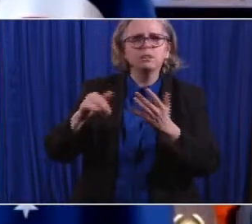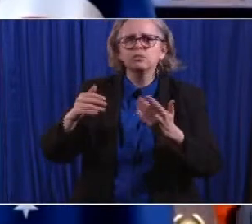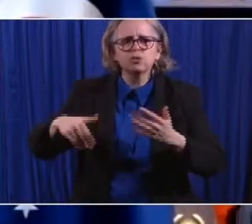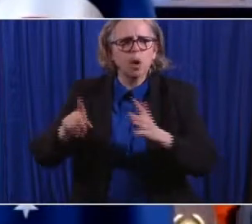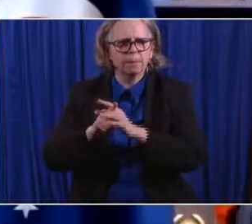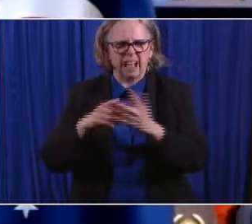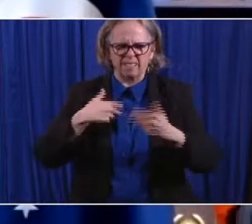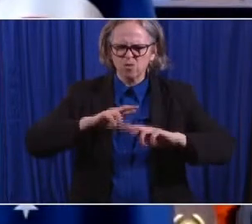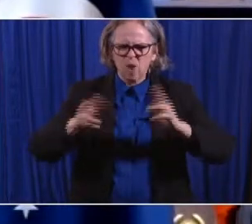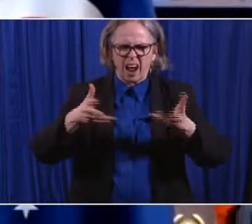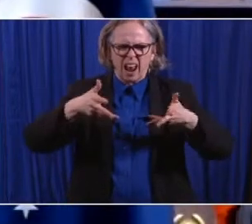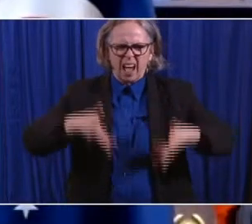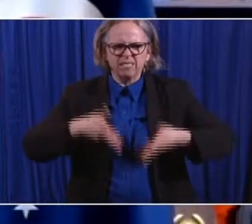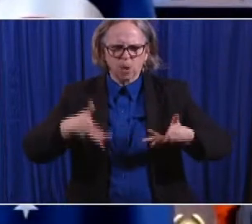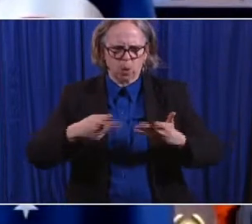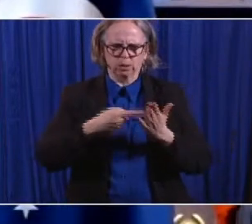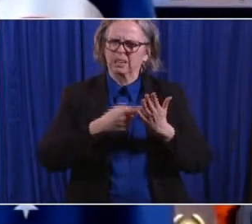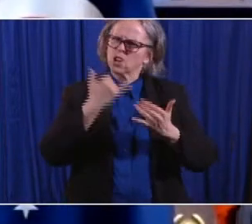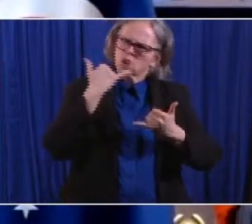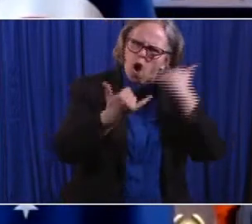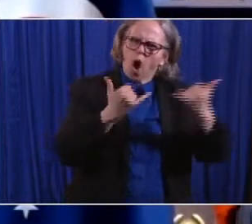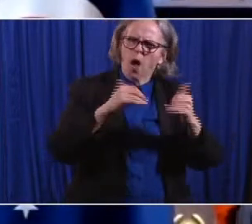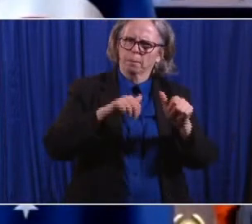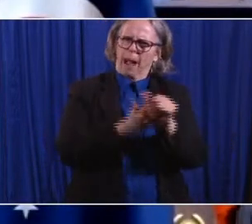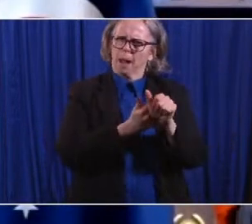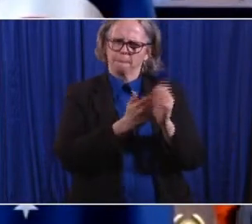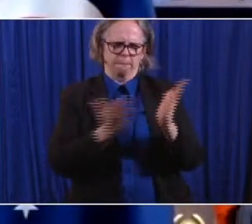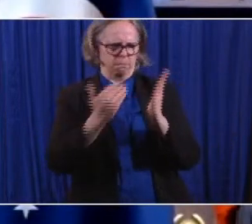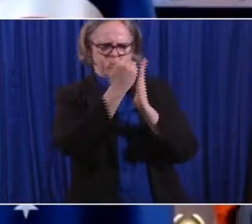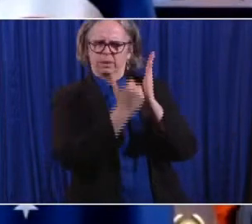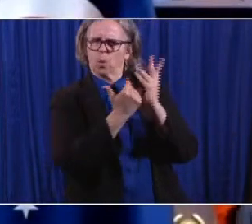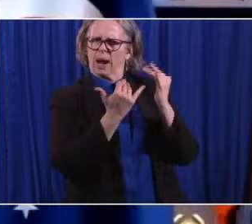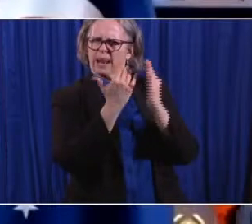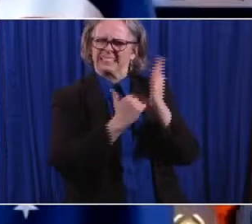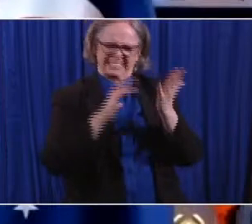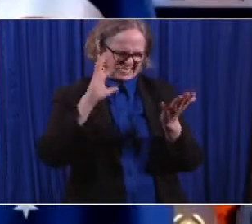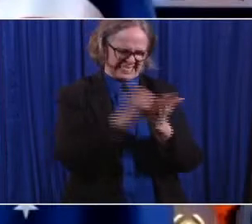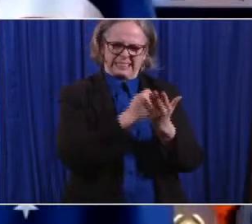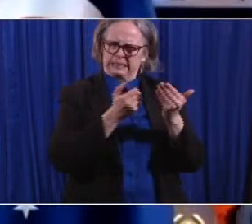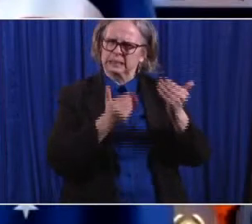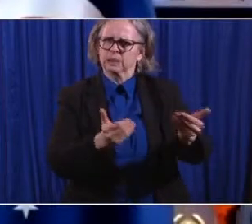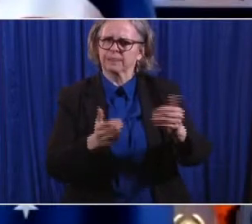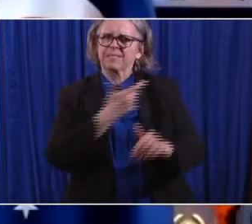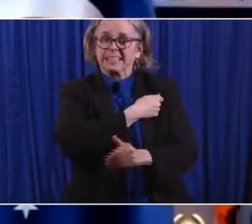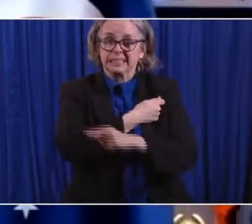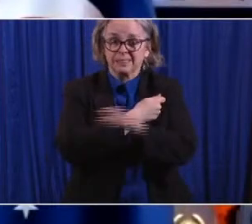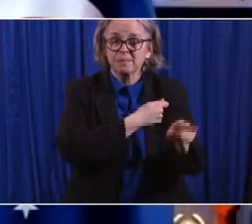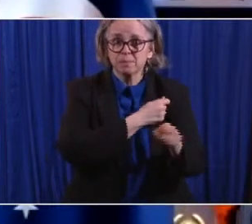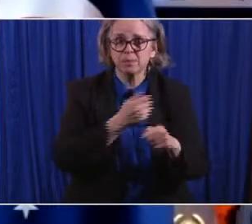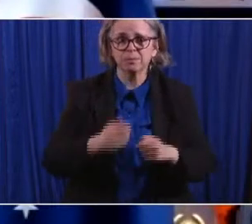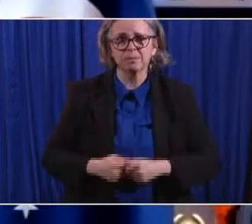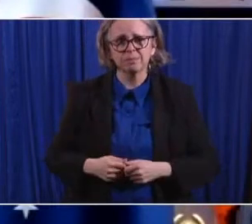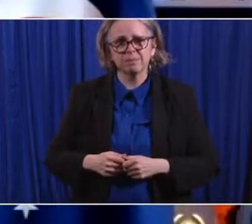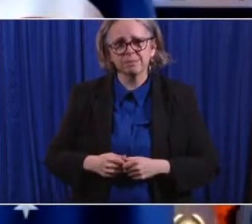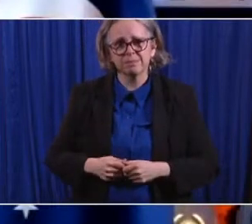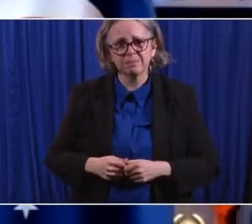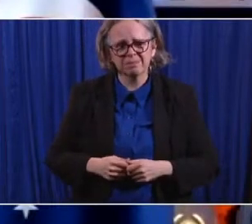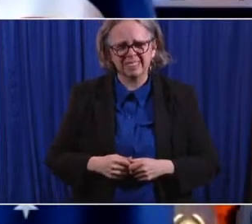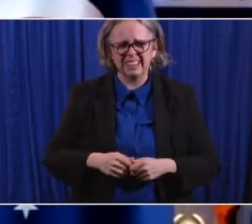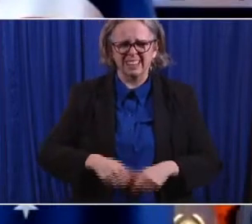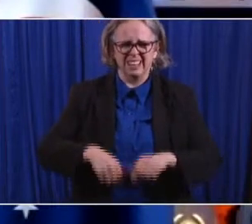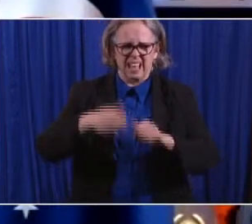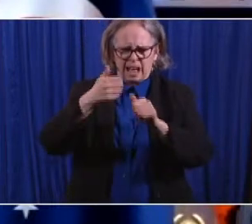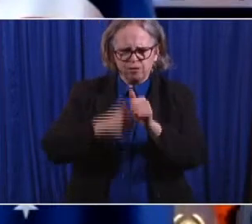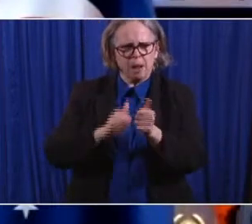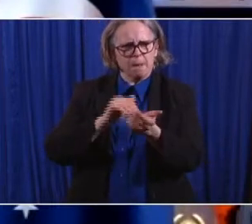we were able to get more out of the vials or whatever it might be, they call their list. And every provider that I've talked to has built this